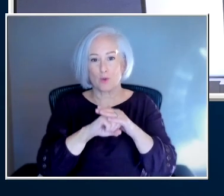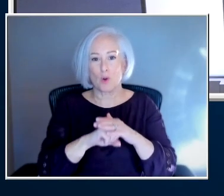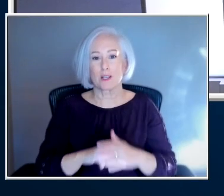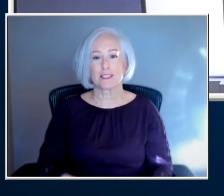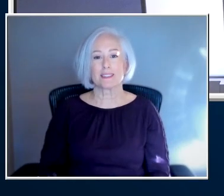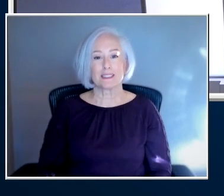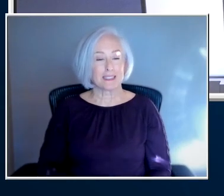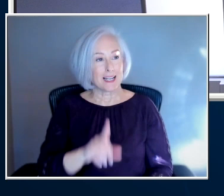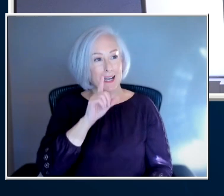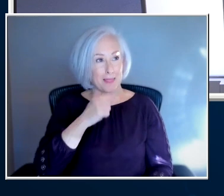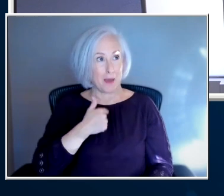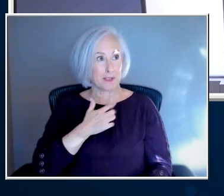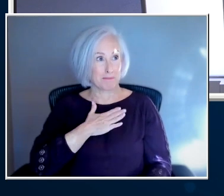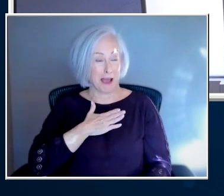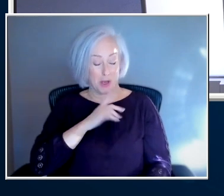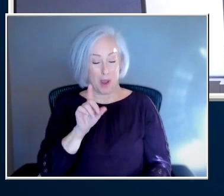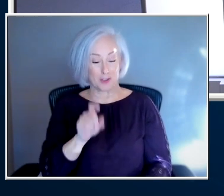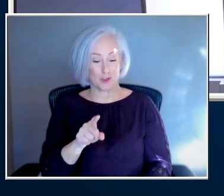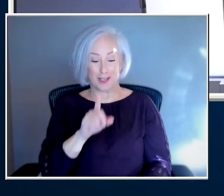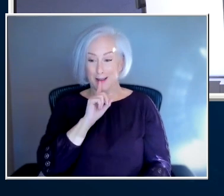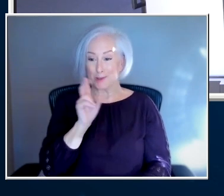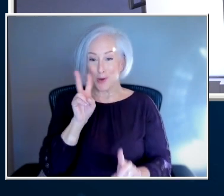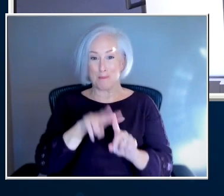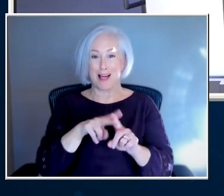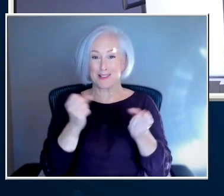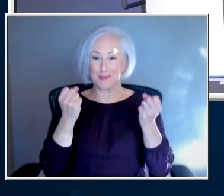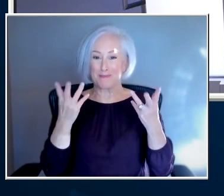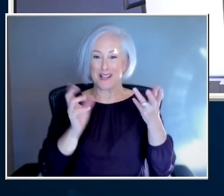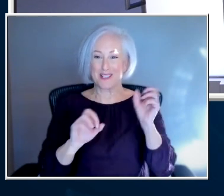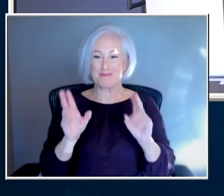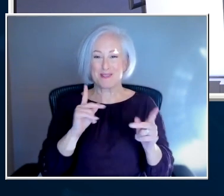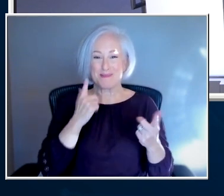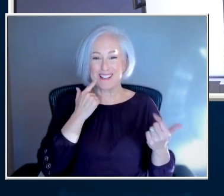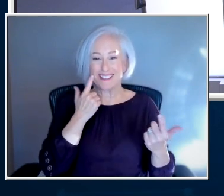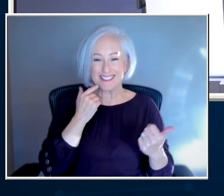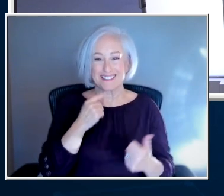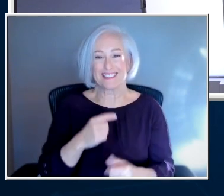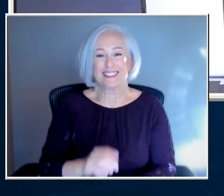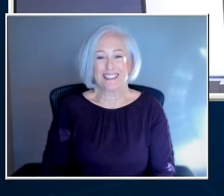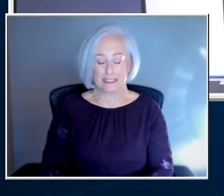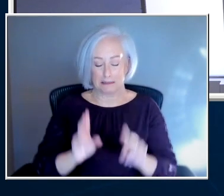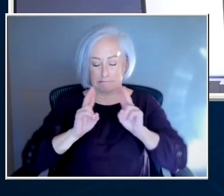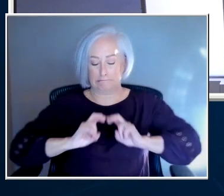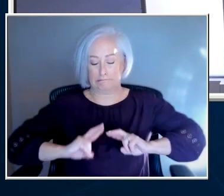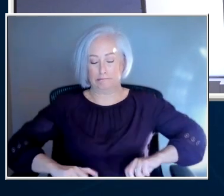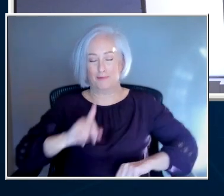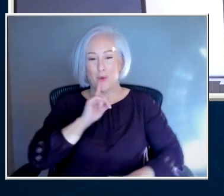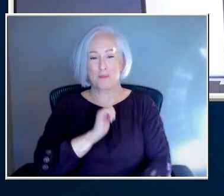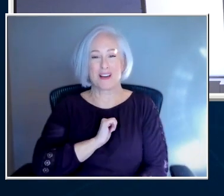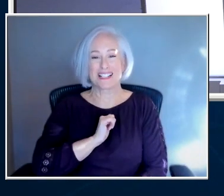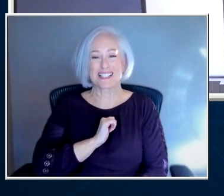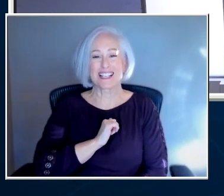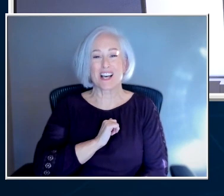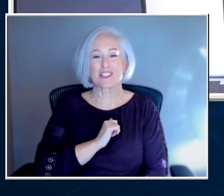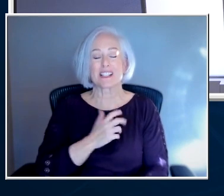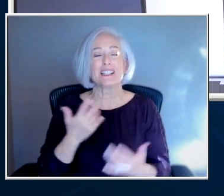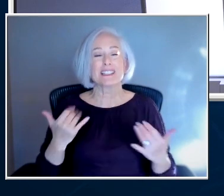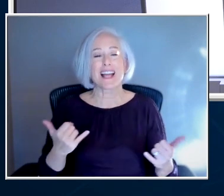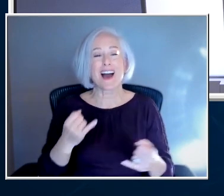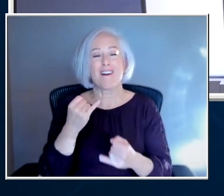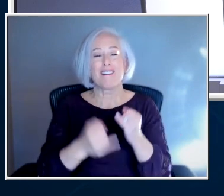other people. But just check in on this Friday. See, kind of do a little stress test on myself. I want to get our takeaways today.